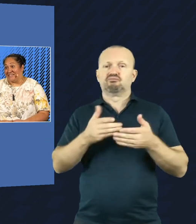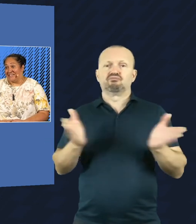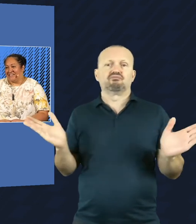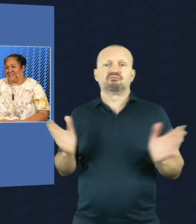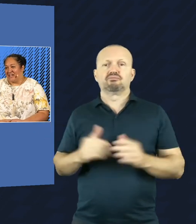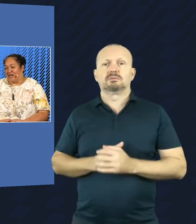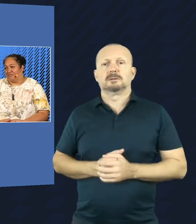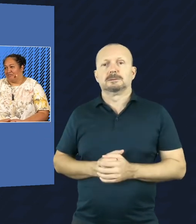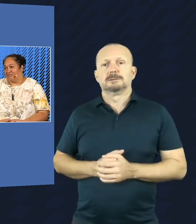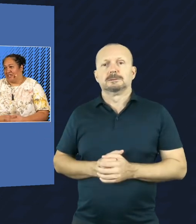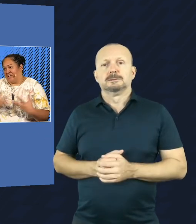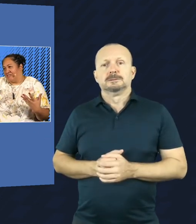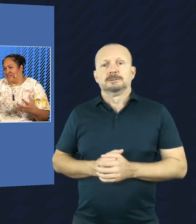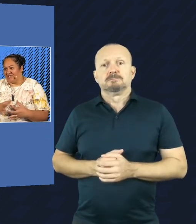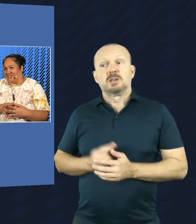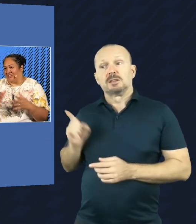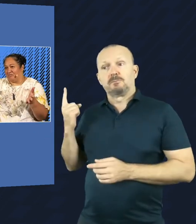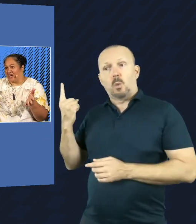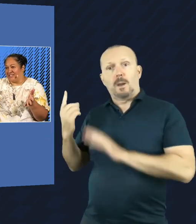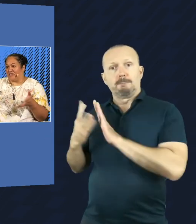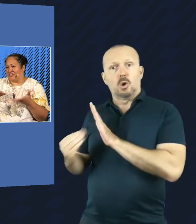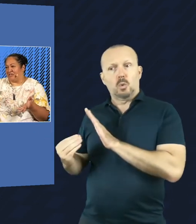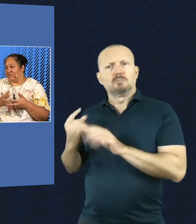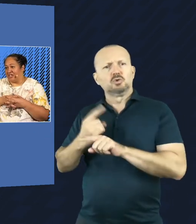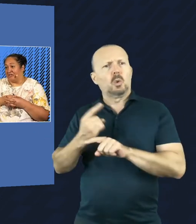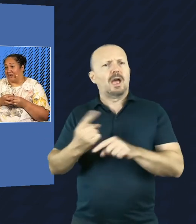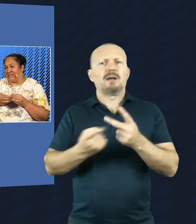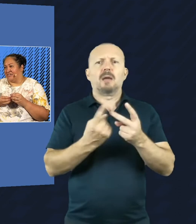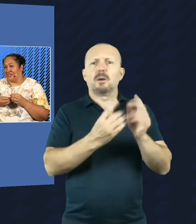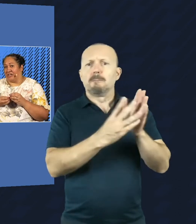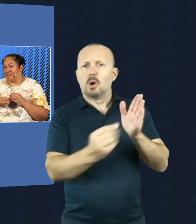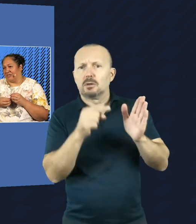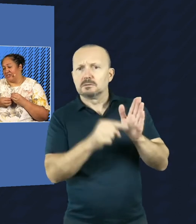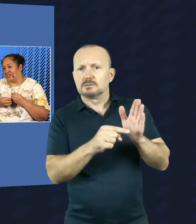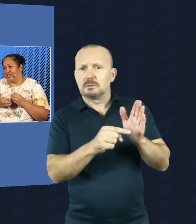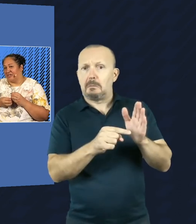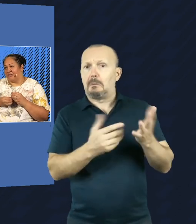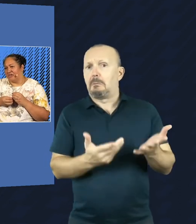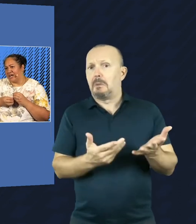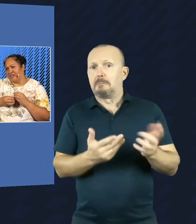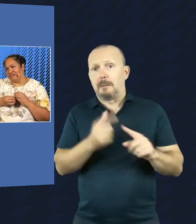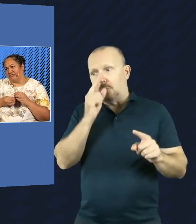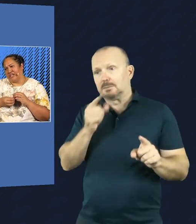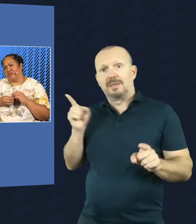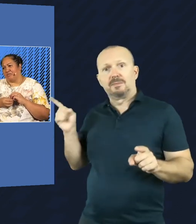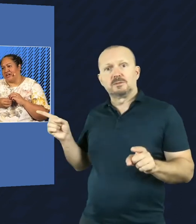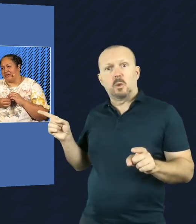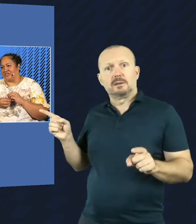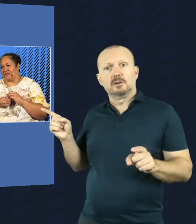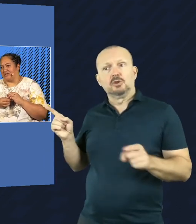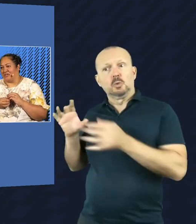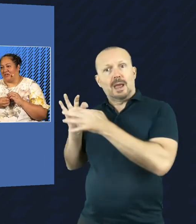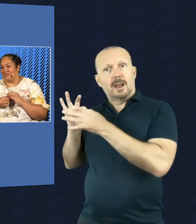there. But yeah, could you apply these concepts to your own mahi, to your own work? Or are you already